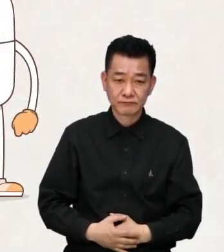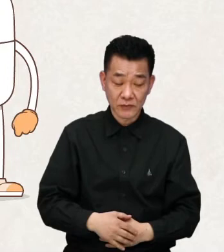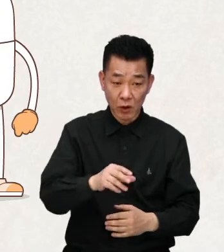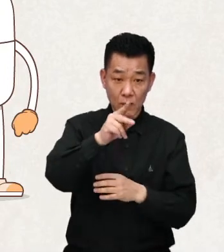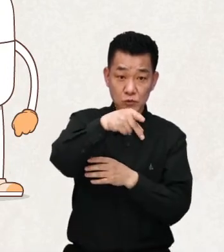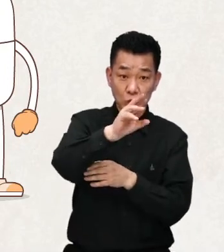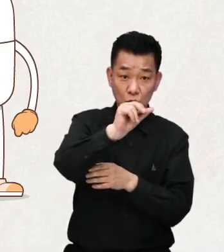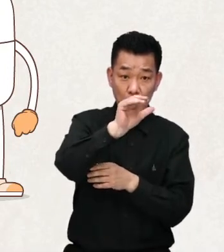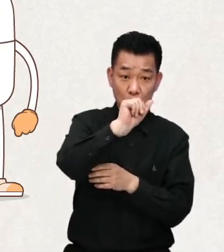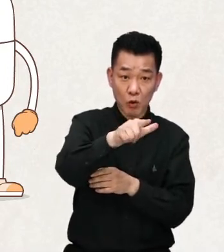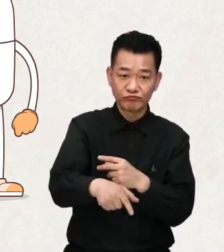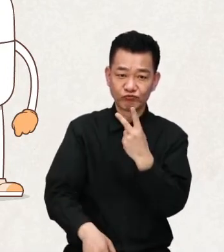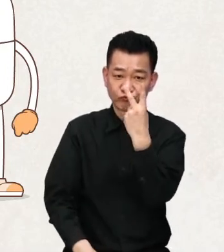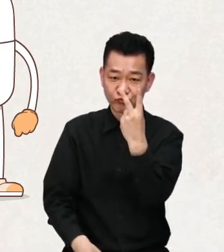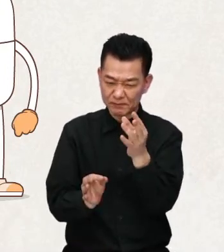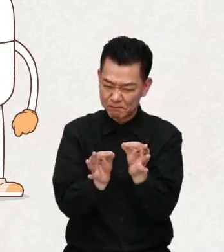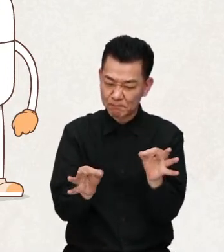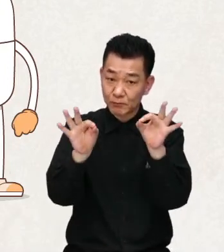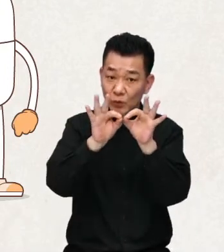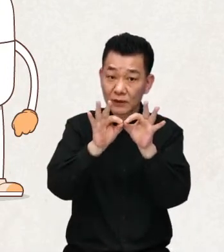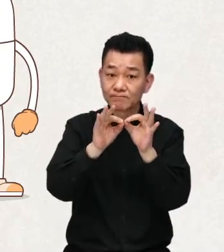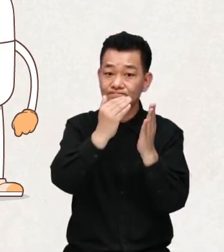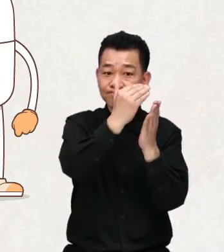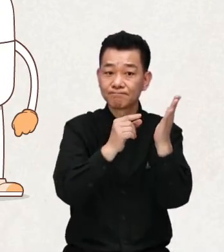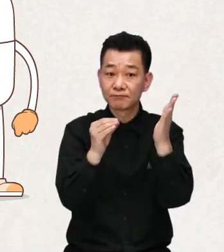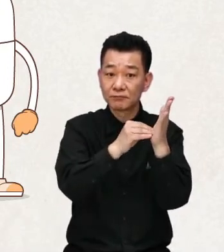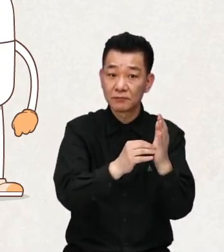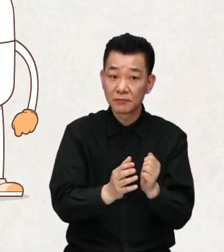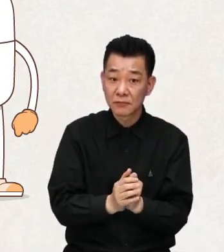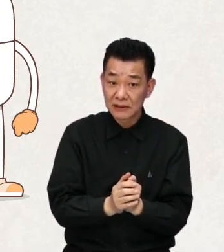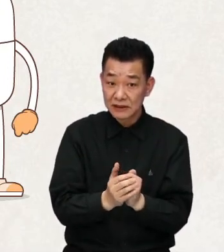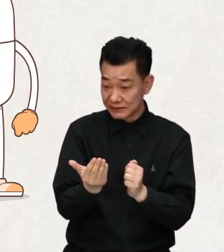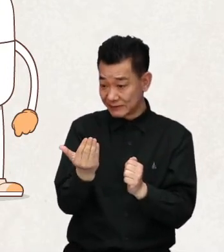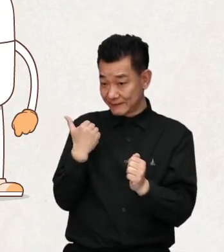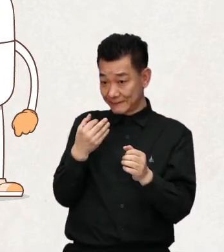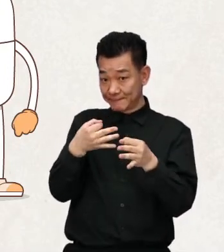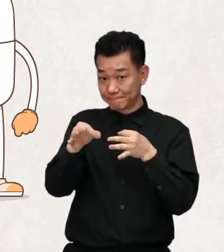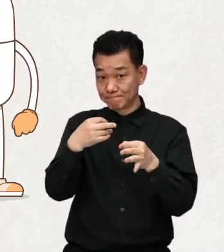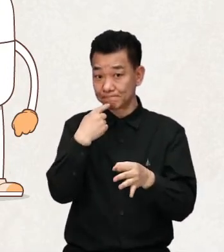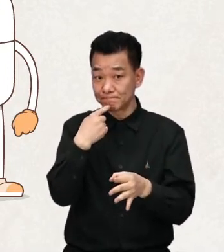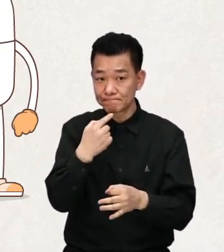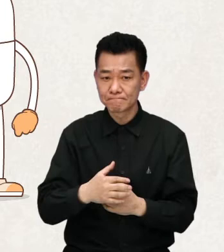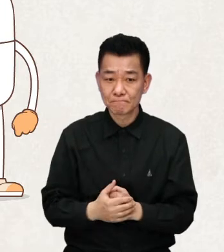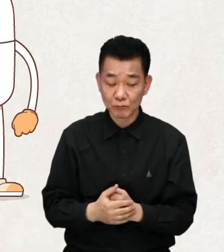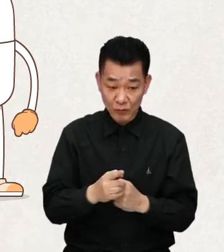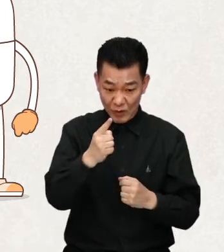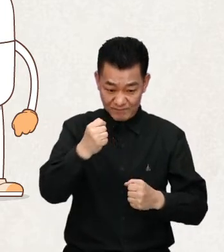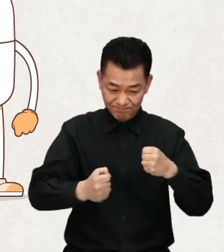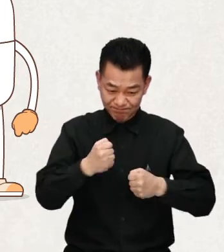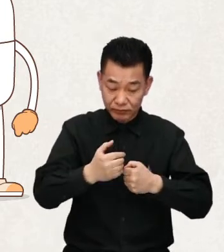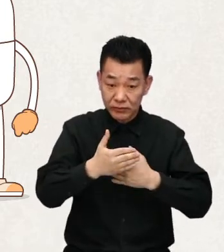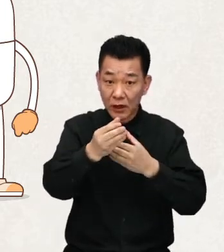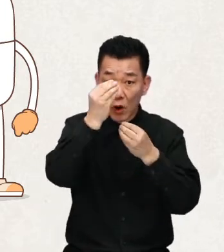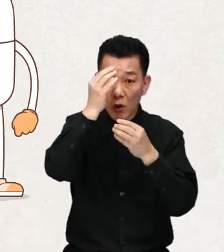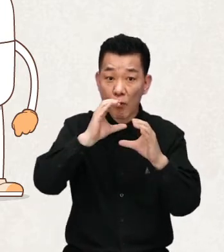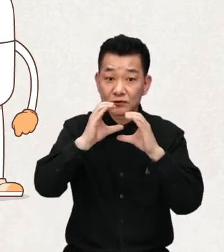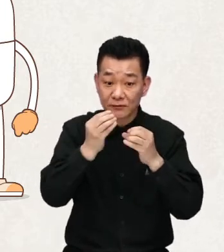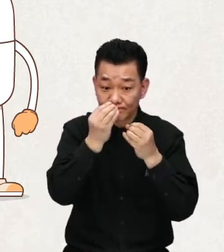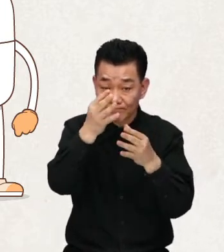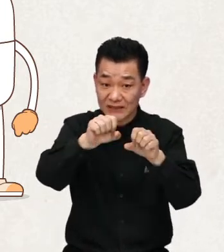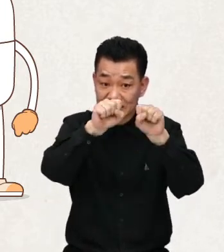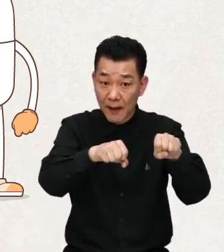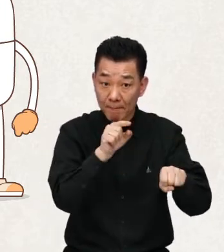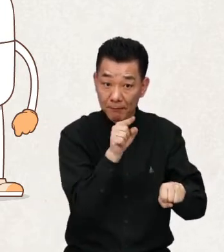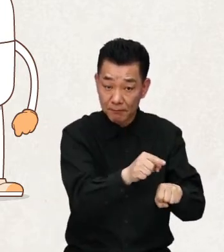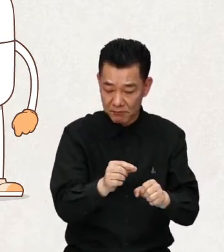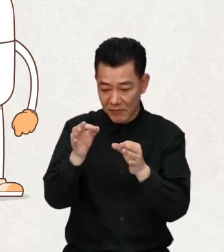The optional protocol contains two core content, which we have already seen before. It is individual communication